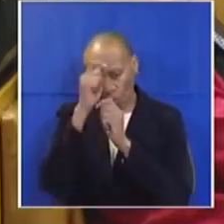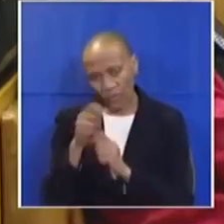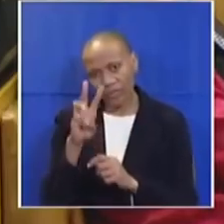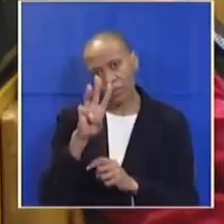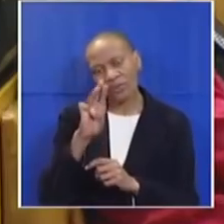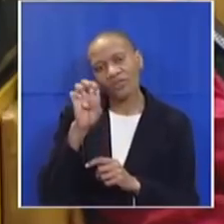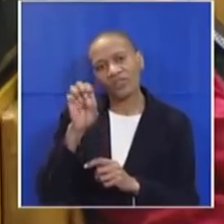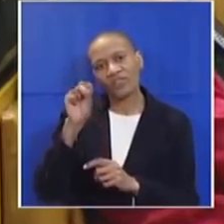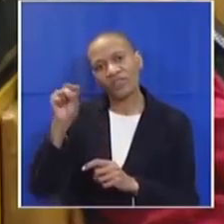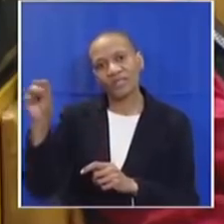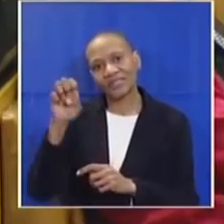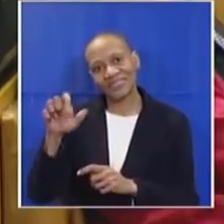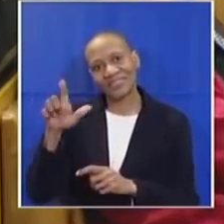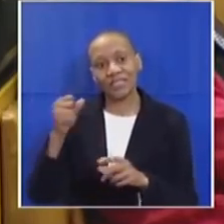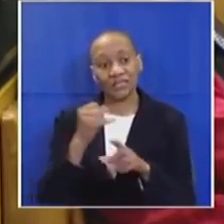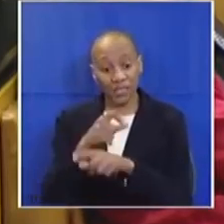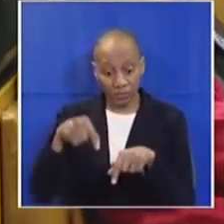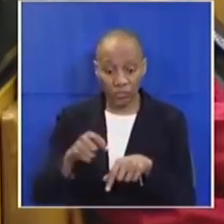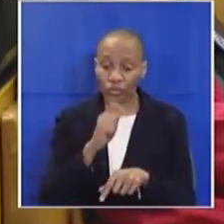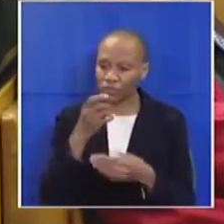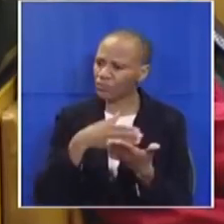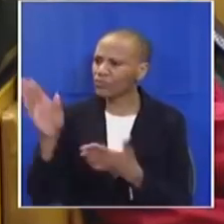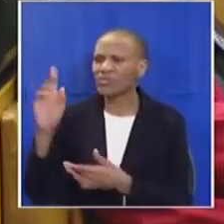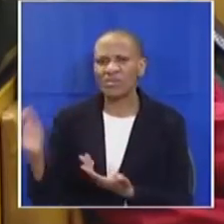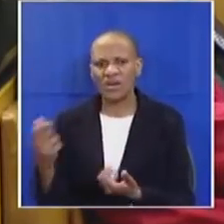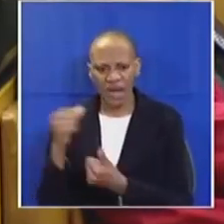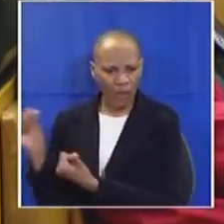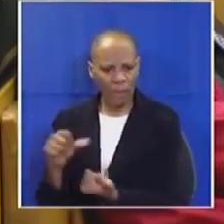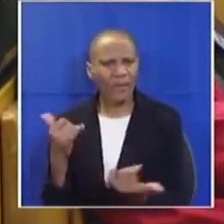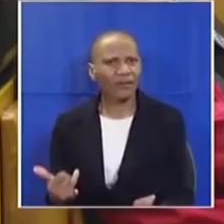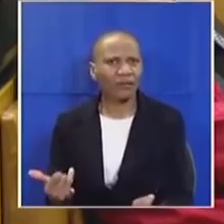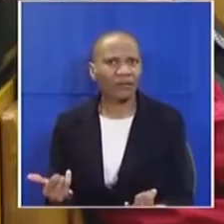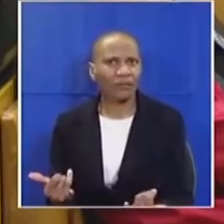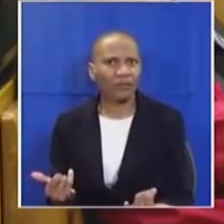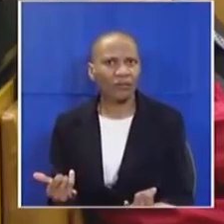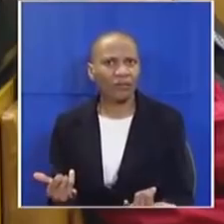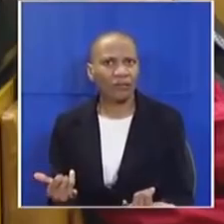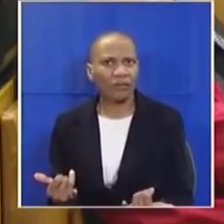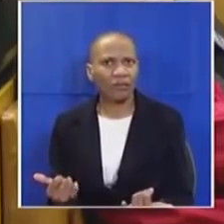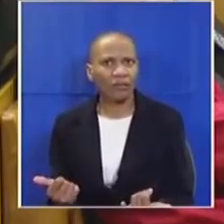from the House, told to leave the House earlier today, and is back here again.